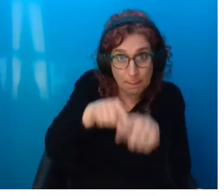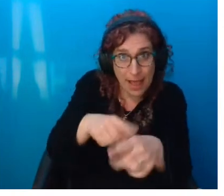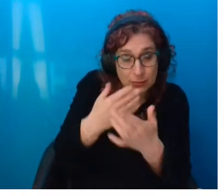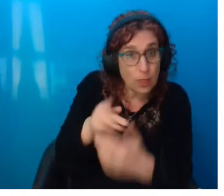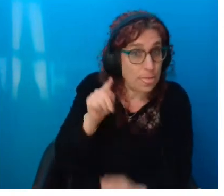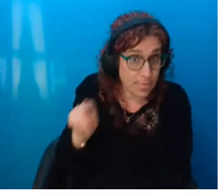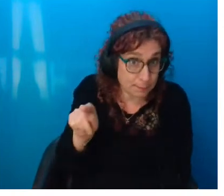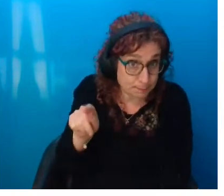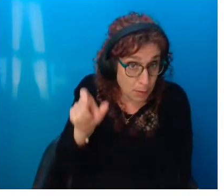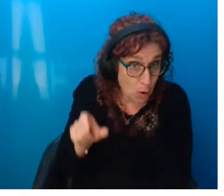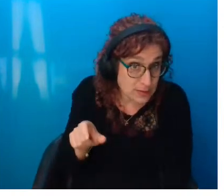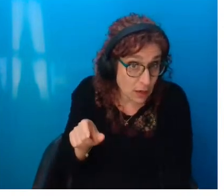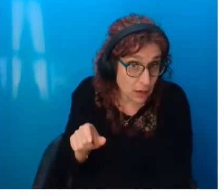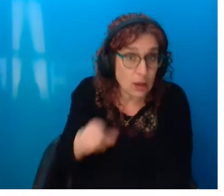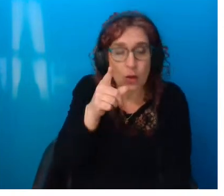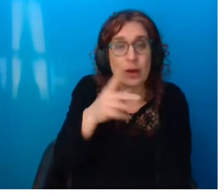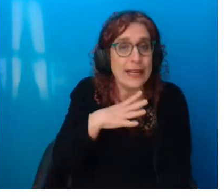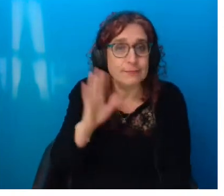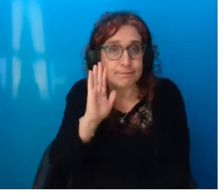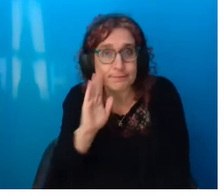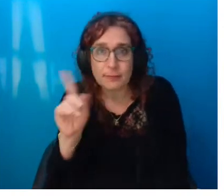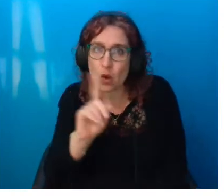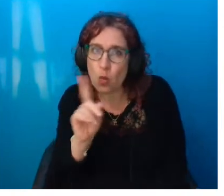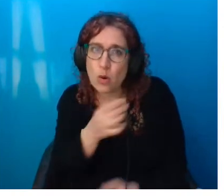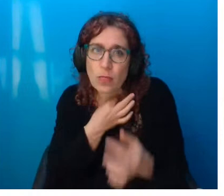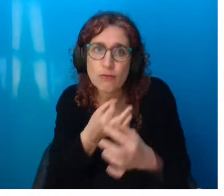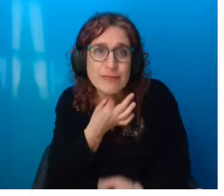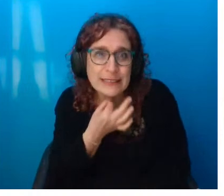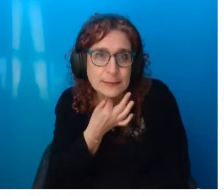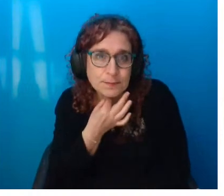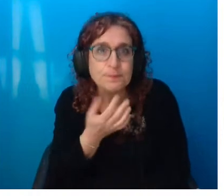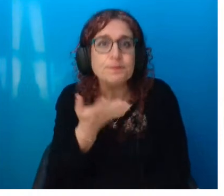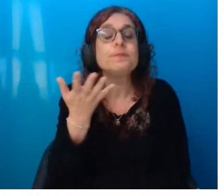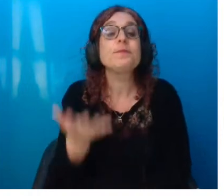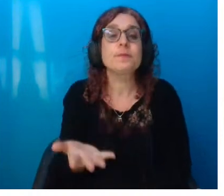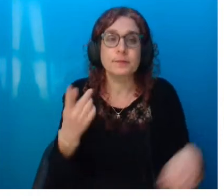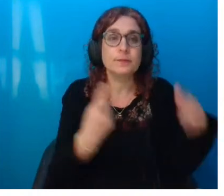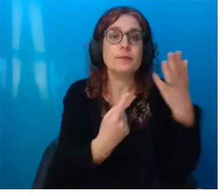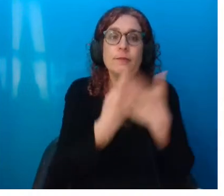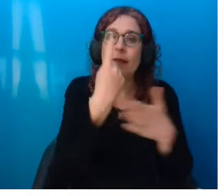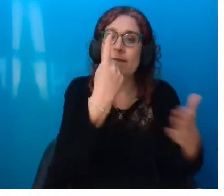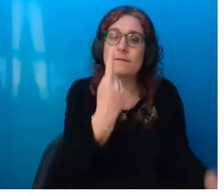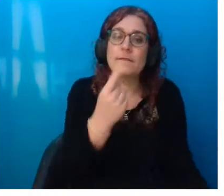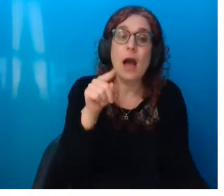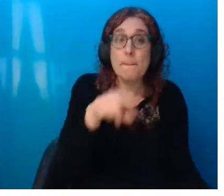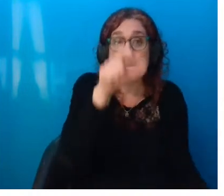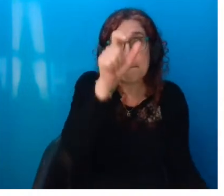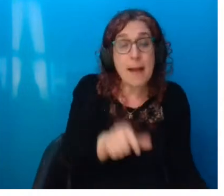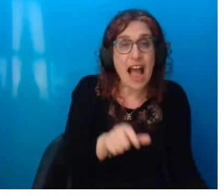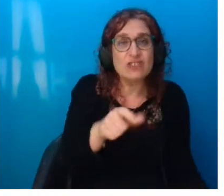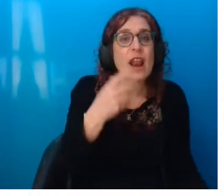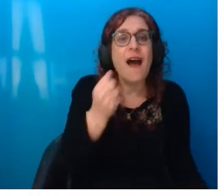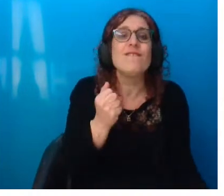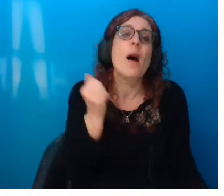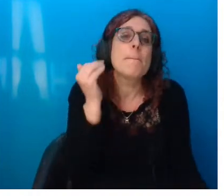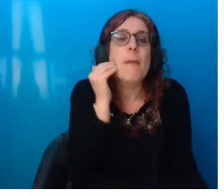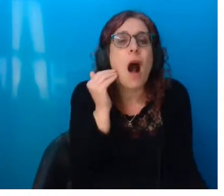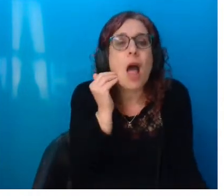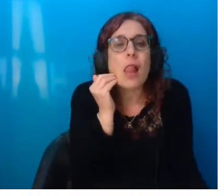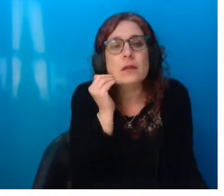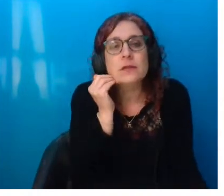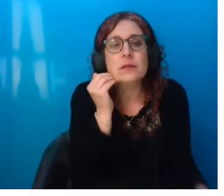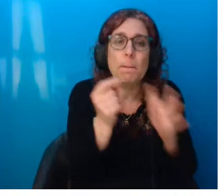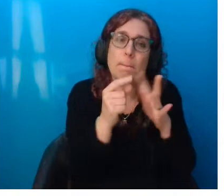depend upon the underlying risk. So for instance, we're going to take a different approach to a patient with mild pollen